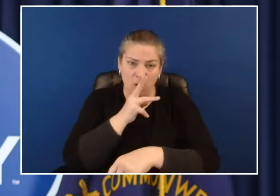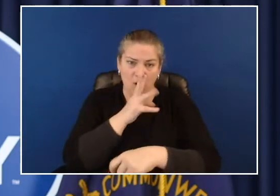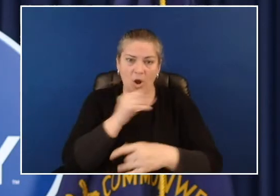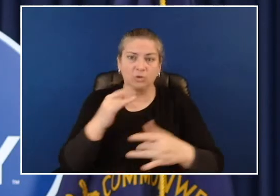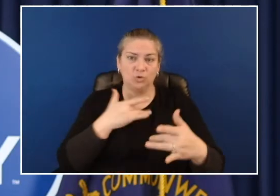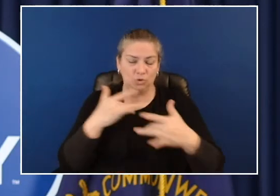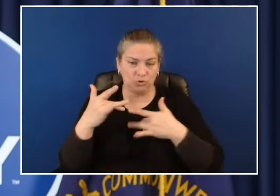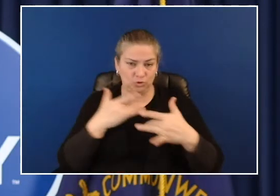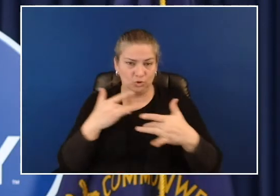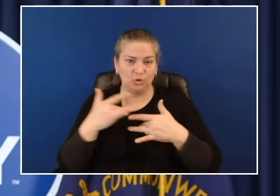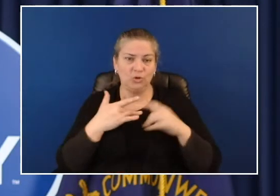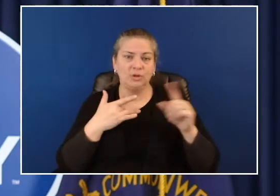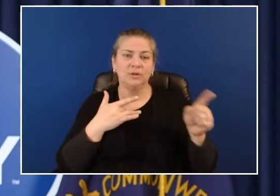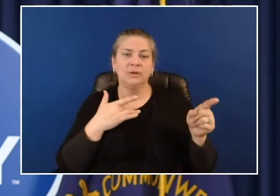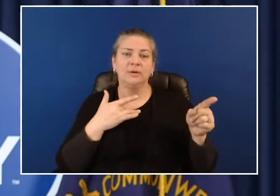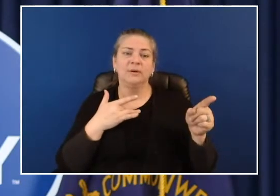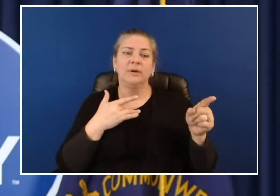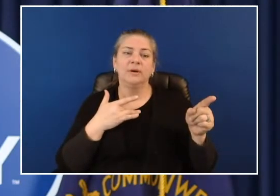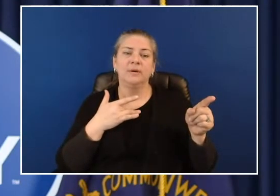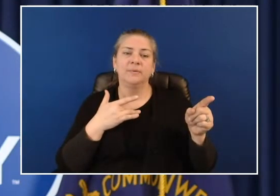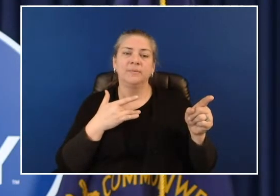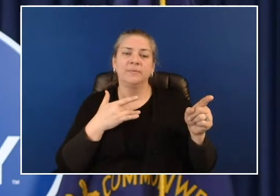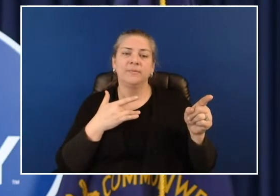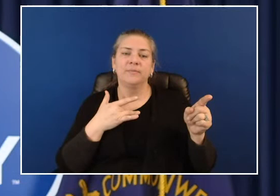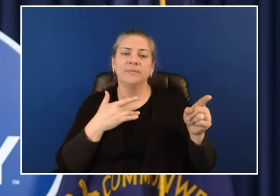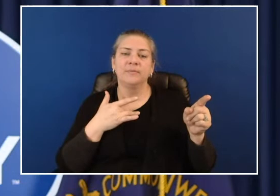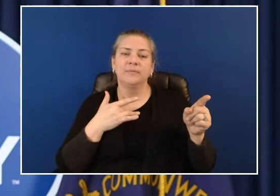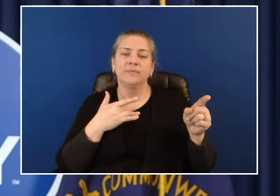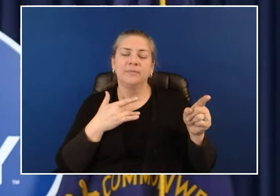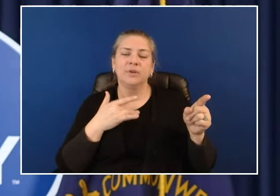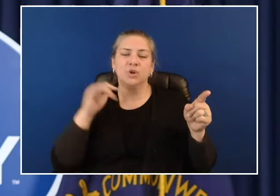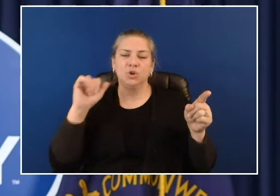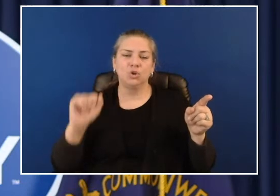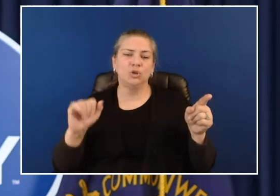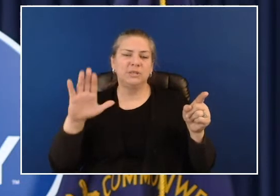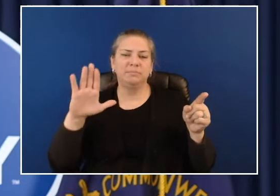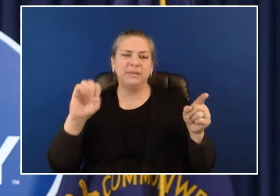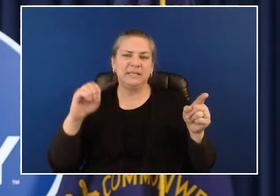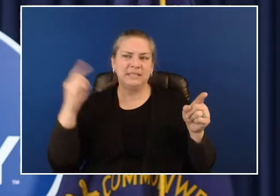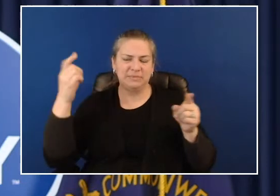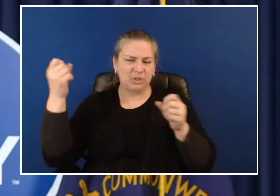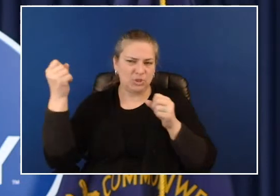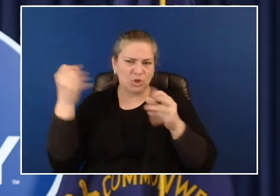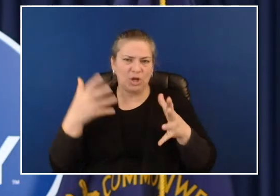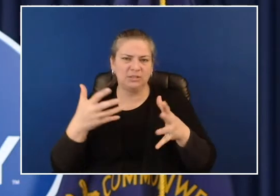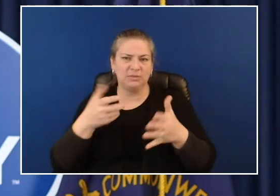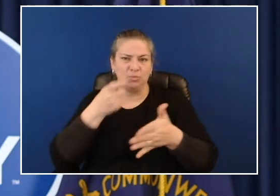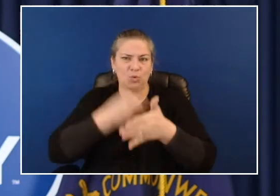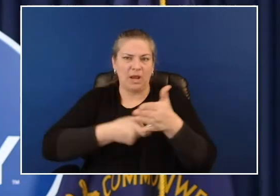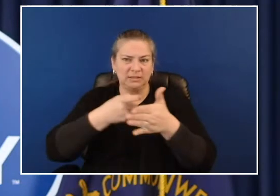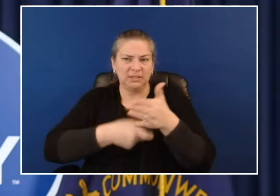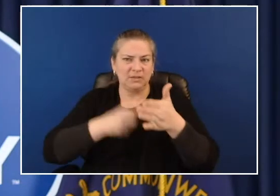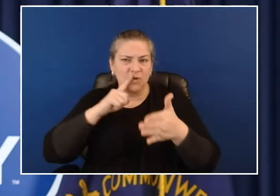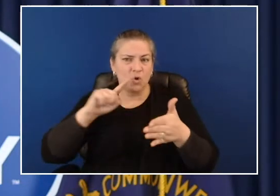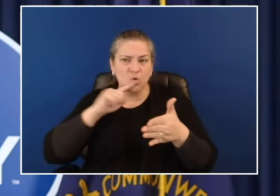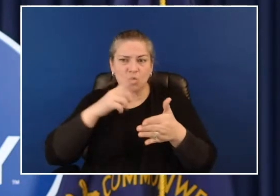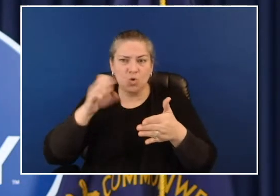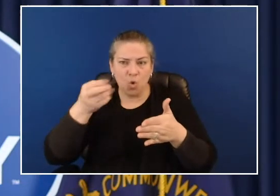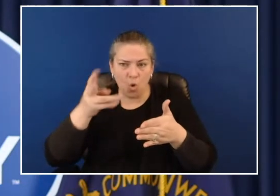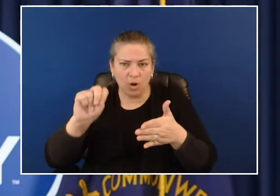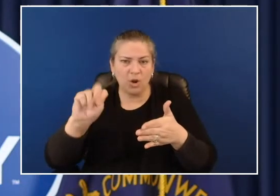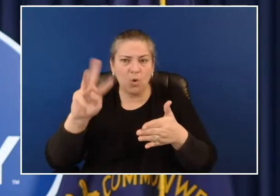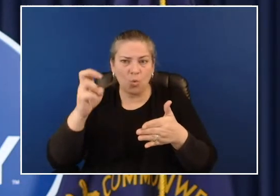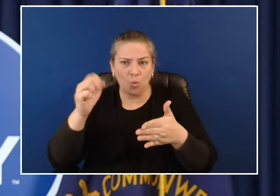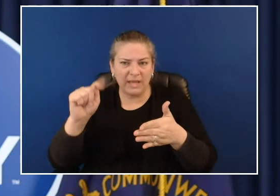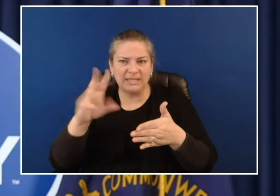that a skirmish could cause increased prices on corn and wheat, as well as energy prices